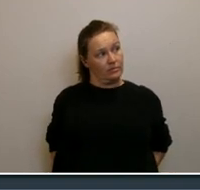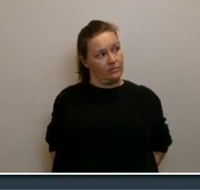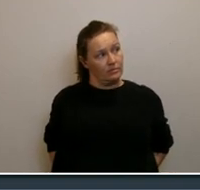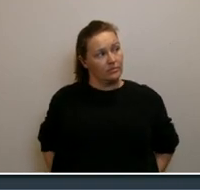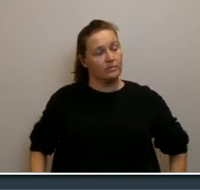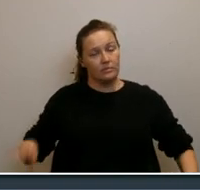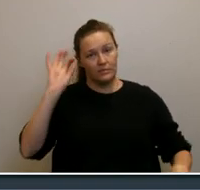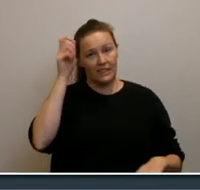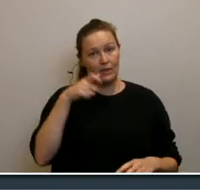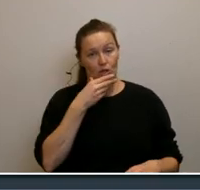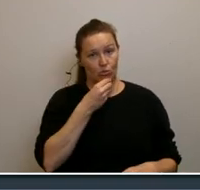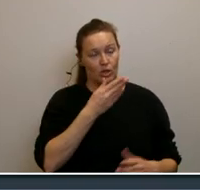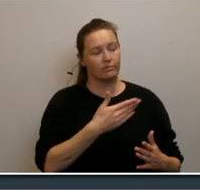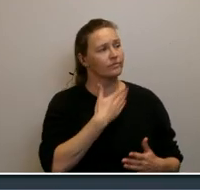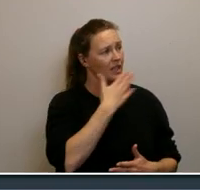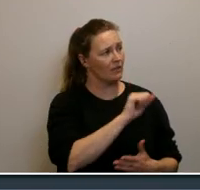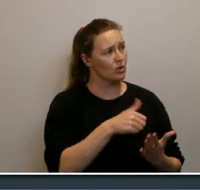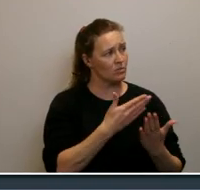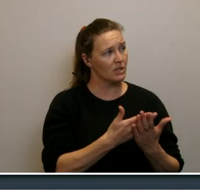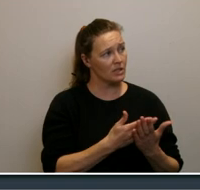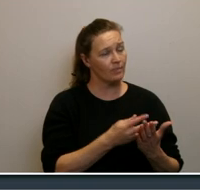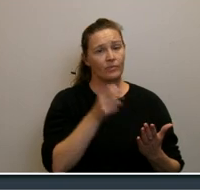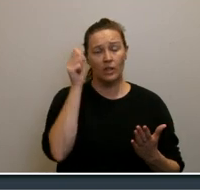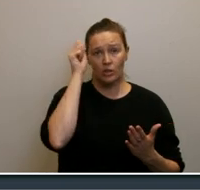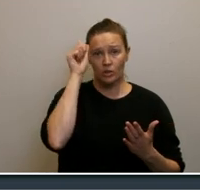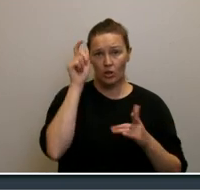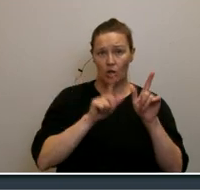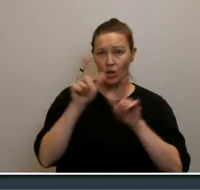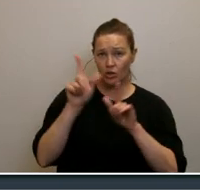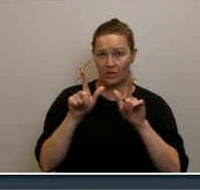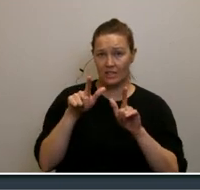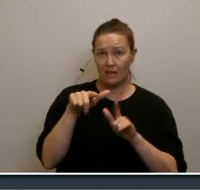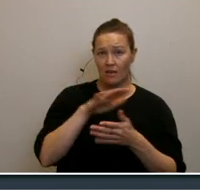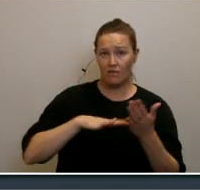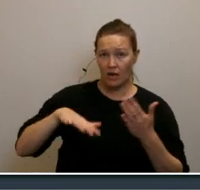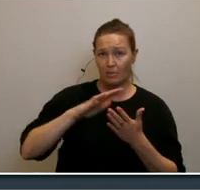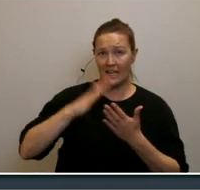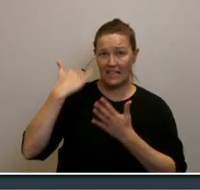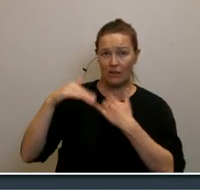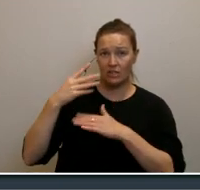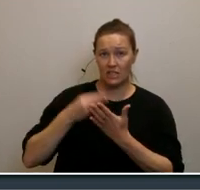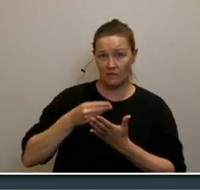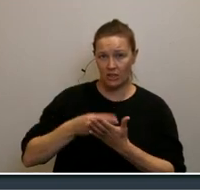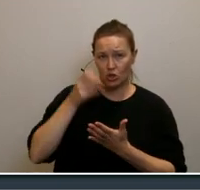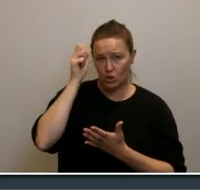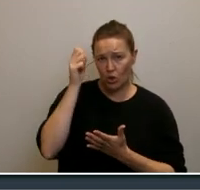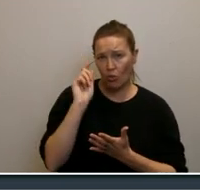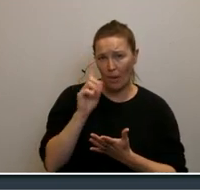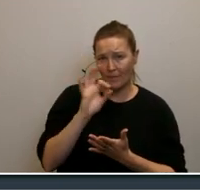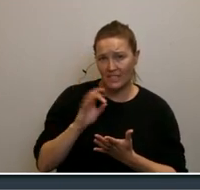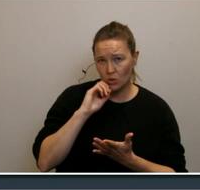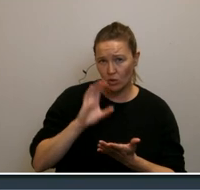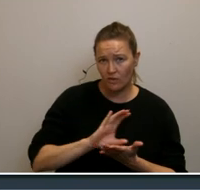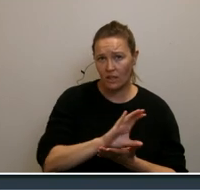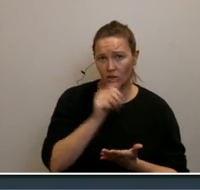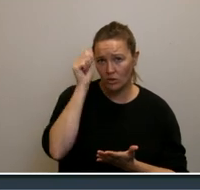Councillor Brown. Thank you for your submission. Do you know how the lotteries environment and heritage funding works? Do you know what sort of percentage they would